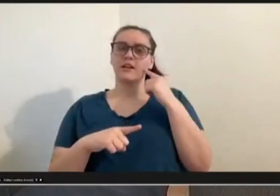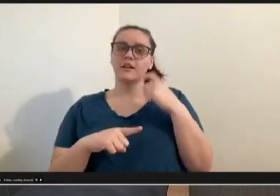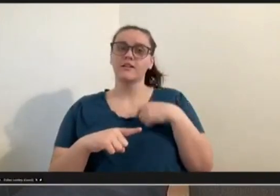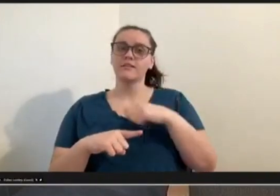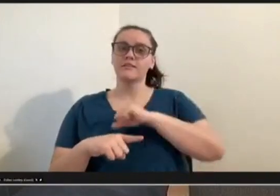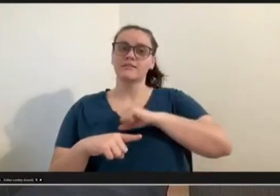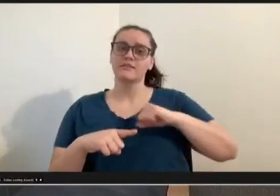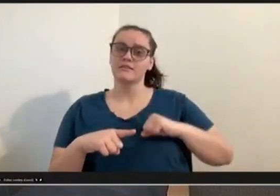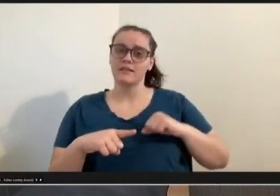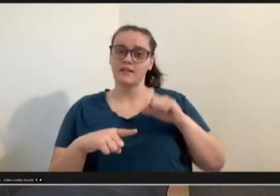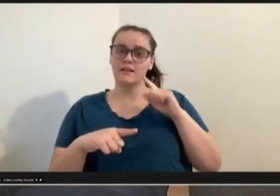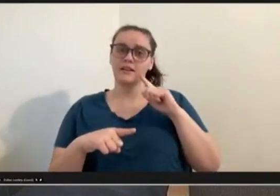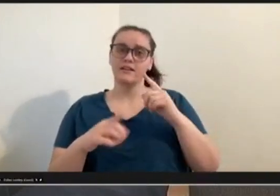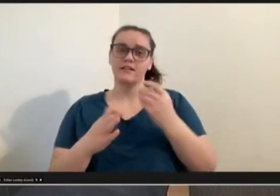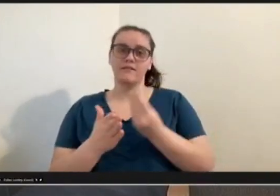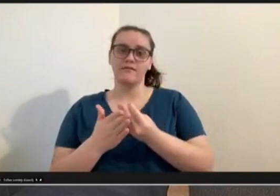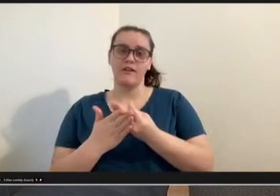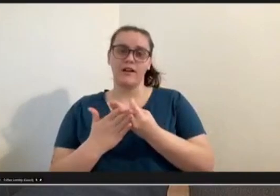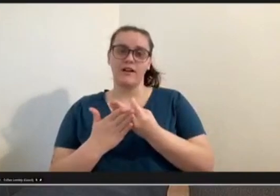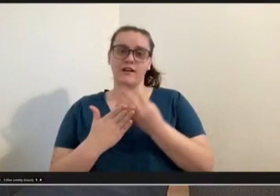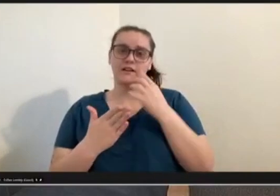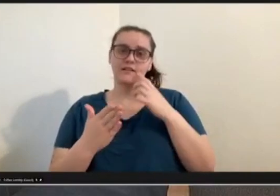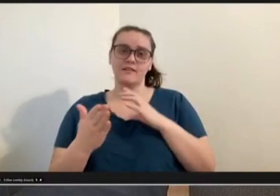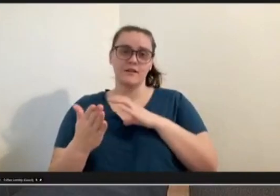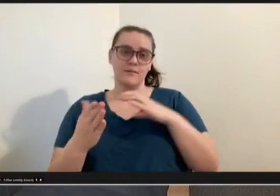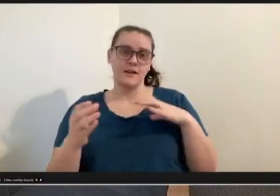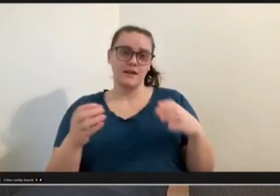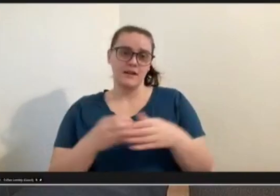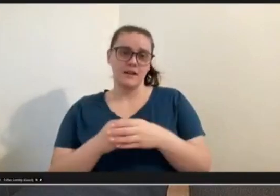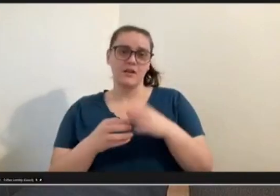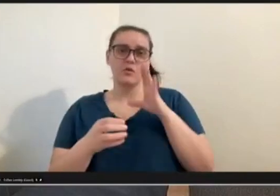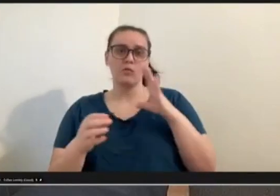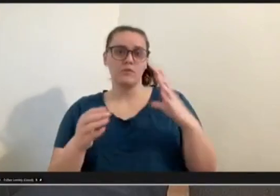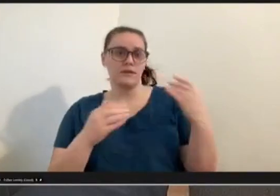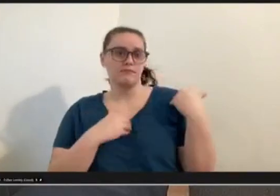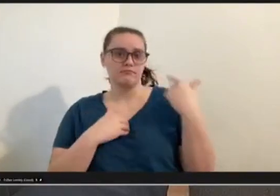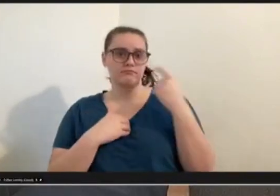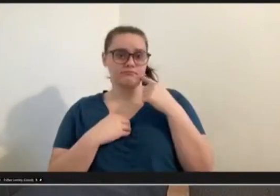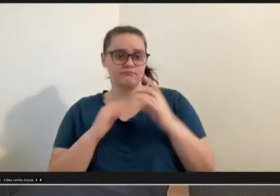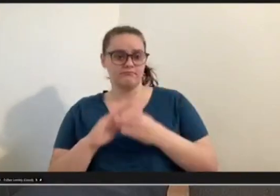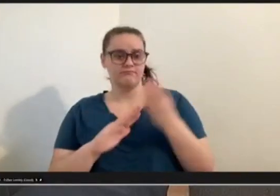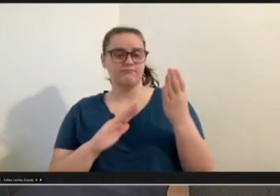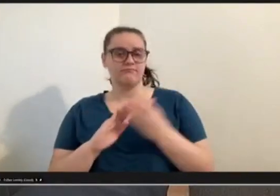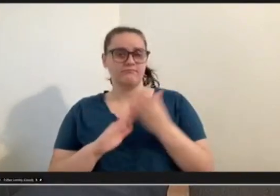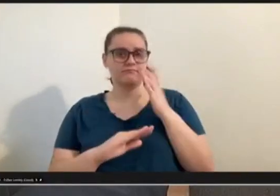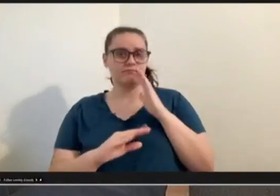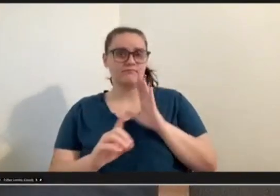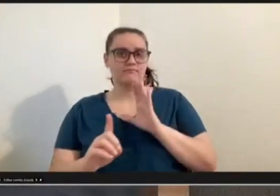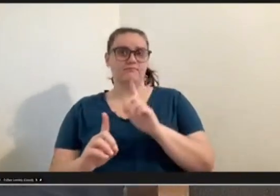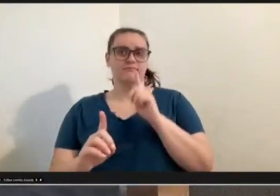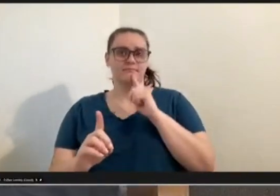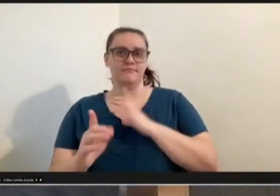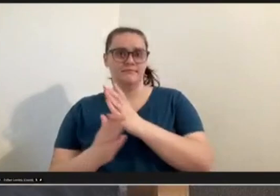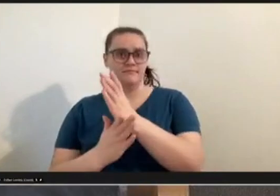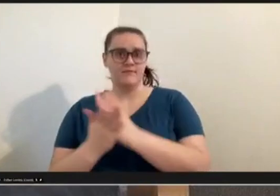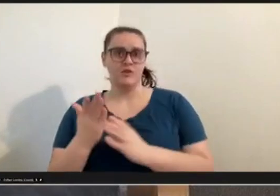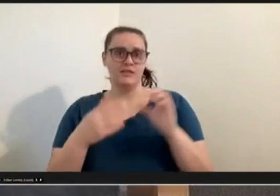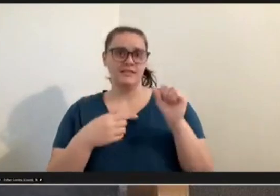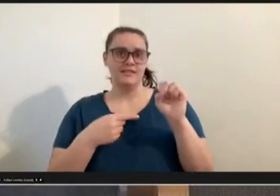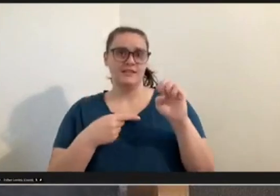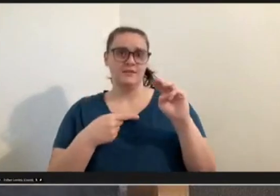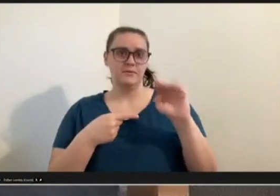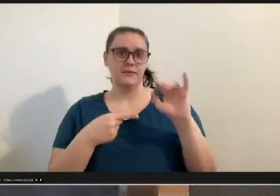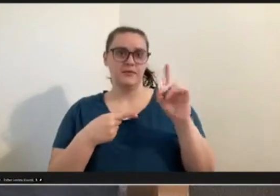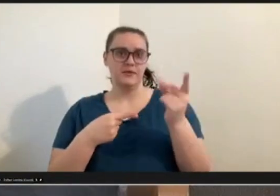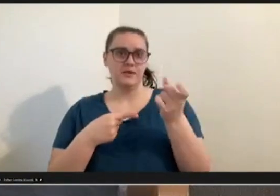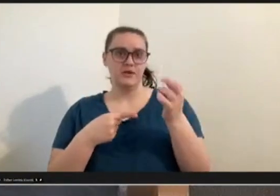stewards of the state and local incentives component of this semiconductor package, and that their work would eventually land in this committee